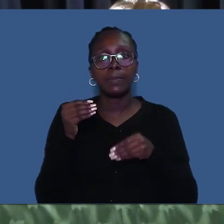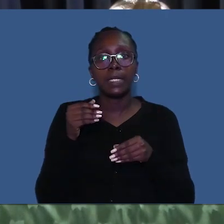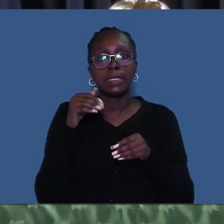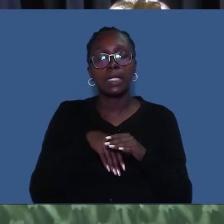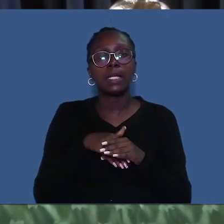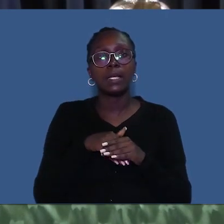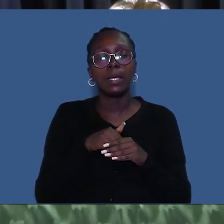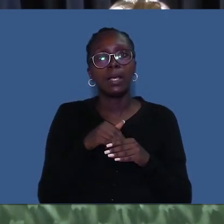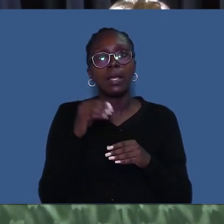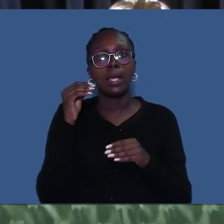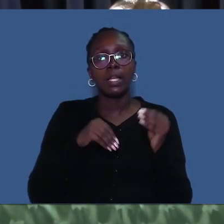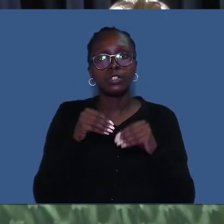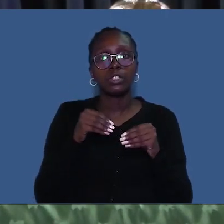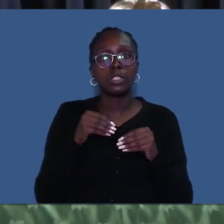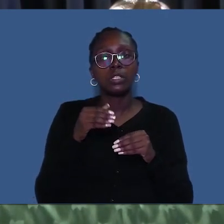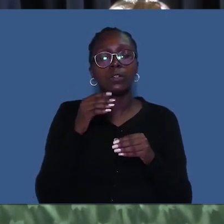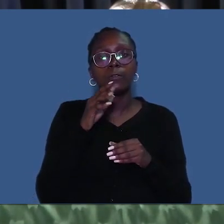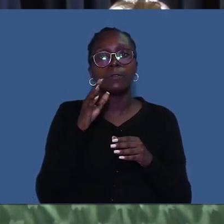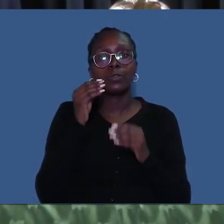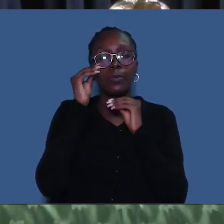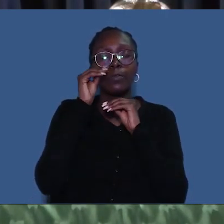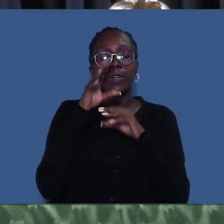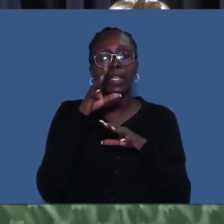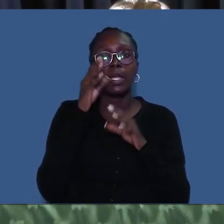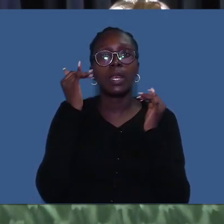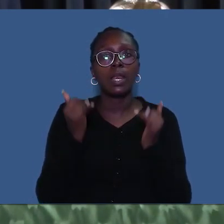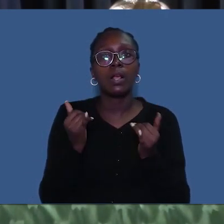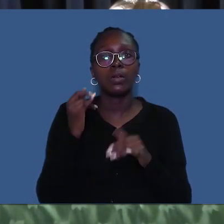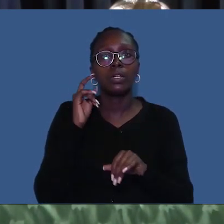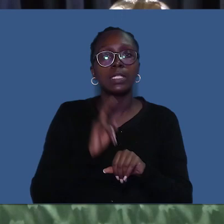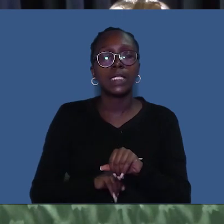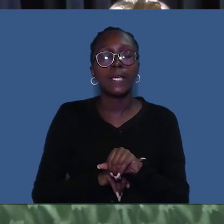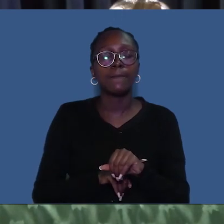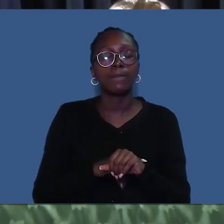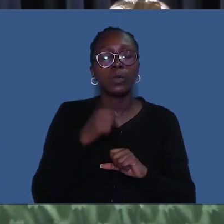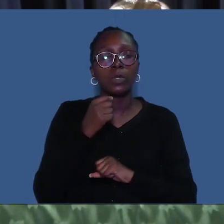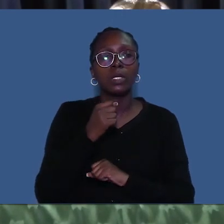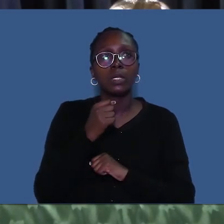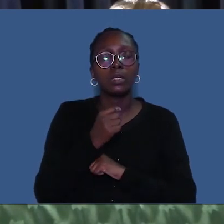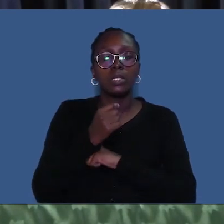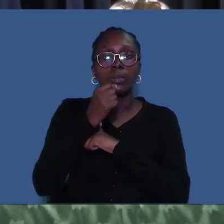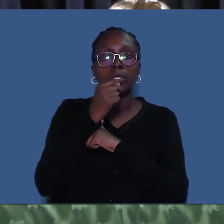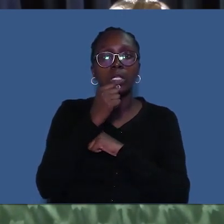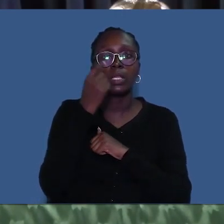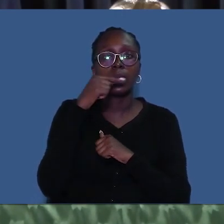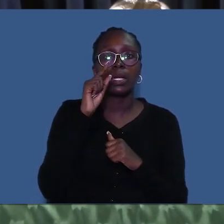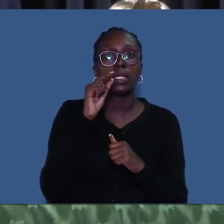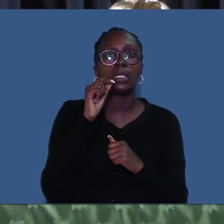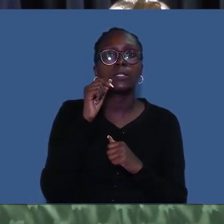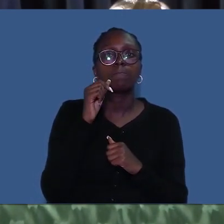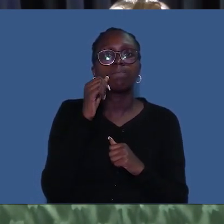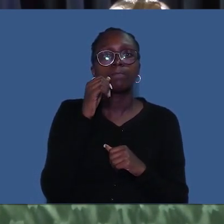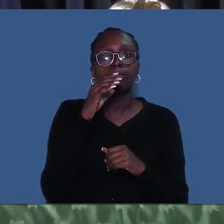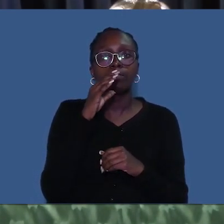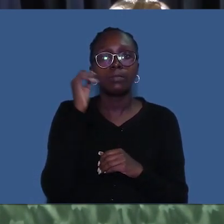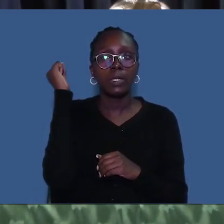our nation, O Lord. And so, Father, as we determine and purpose to support the right candidate, Father, we pray for your guidance. Help